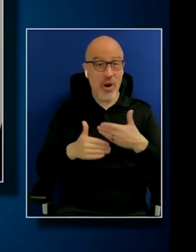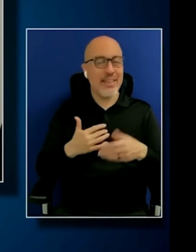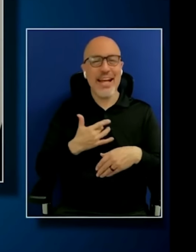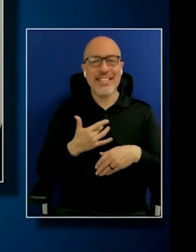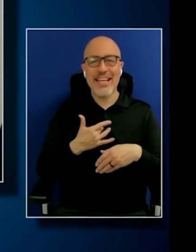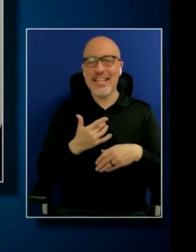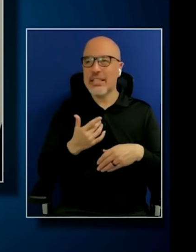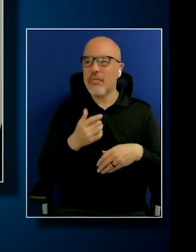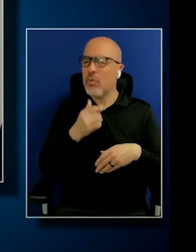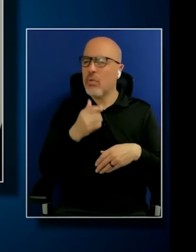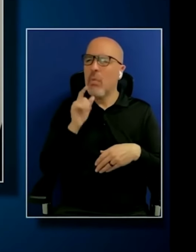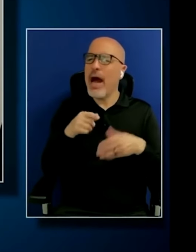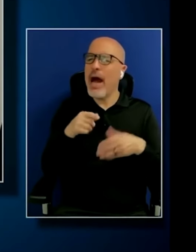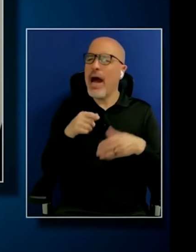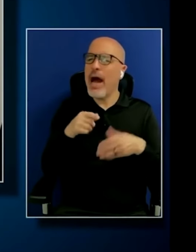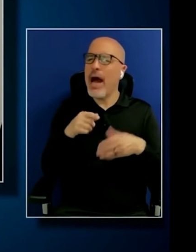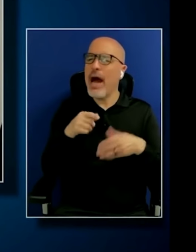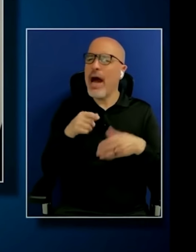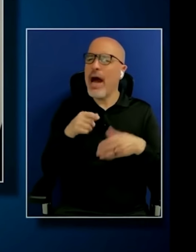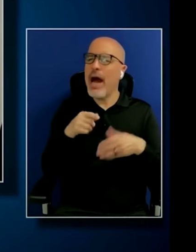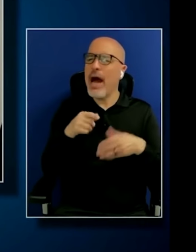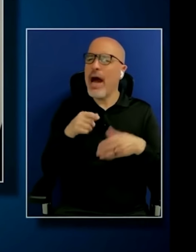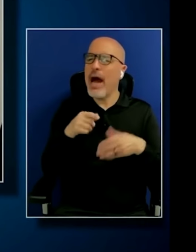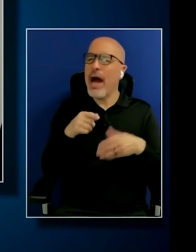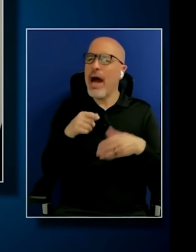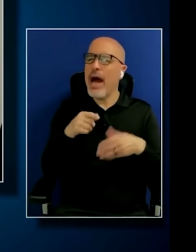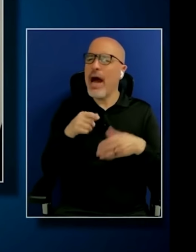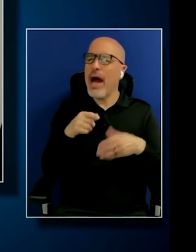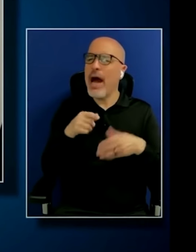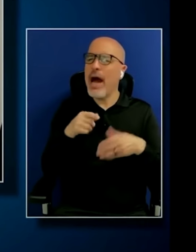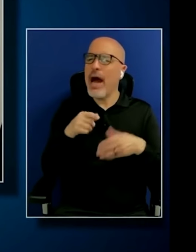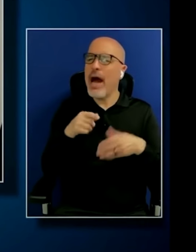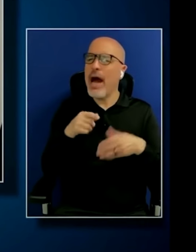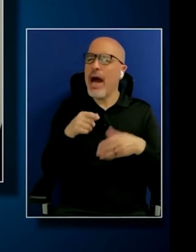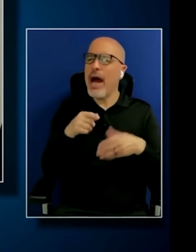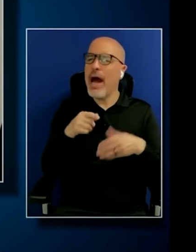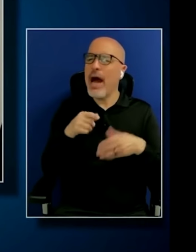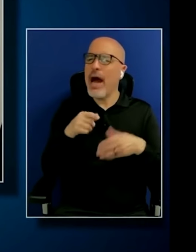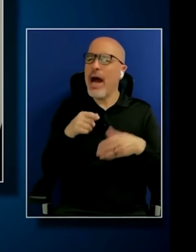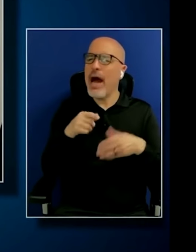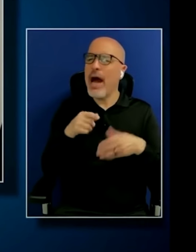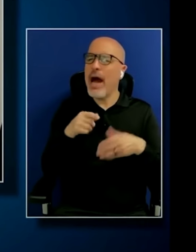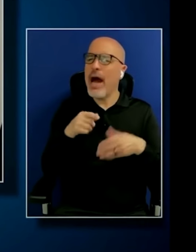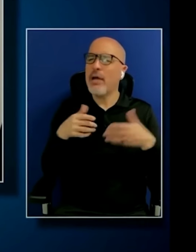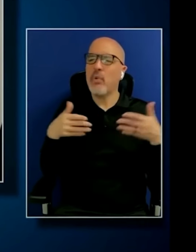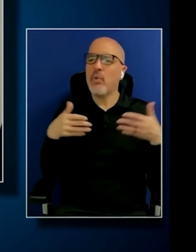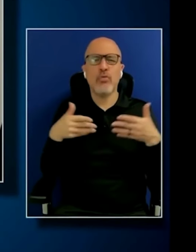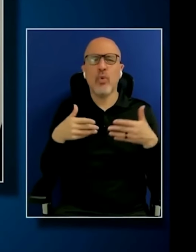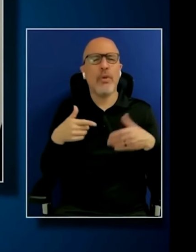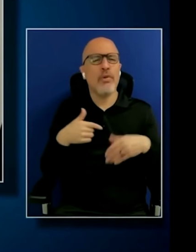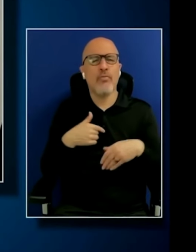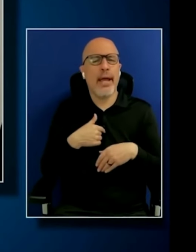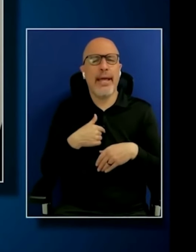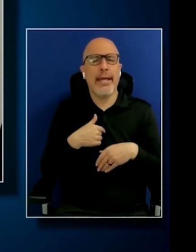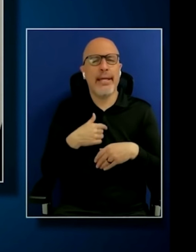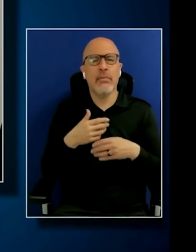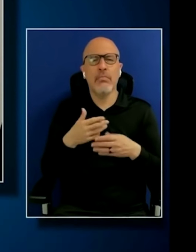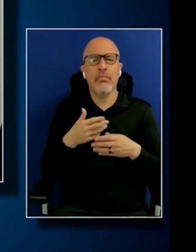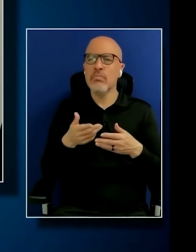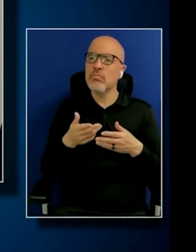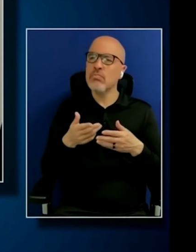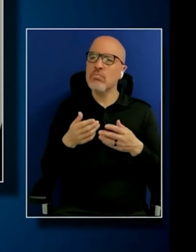be afraid. Just admit that. Did you just hear that? What she said? My not at all secret gay agenda. Ugh. Let's have these two characters